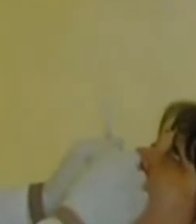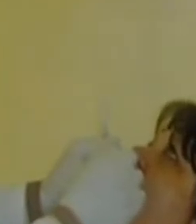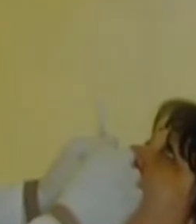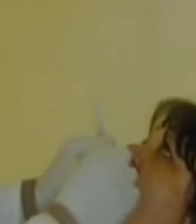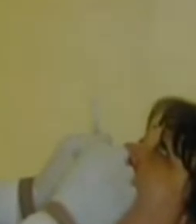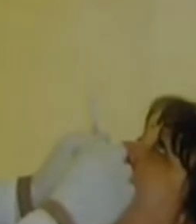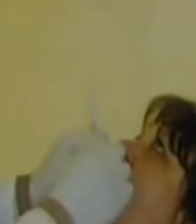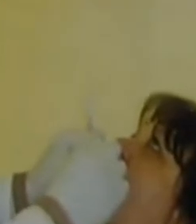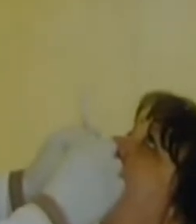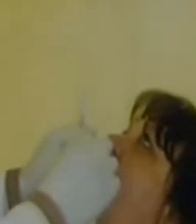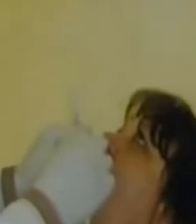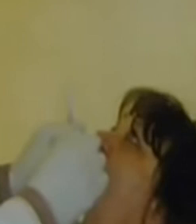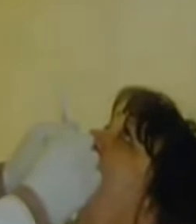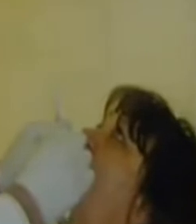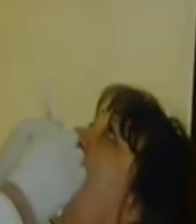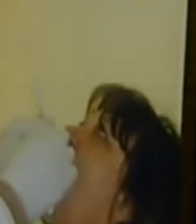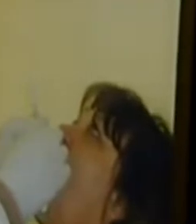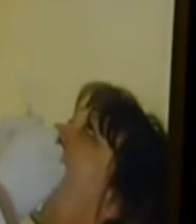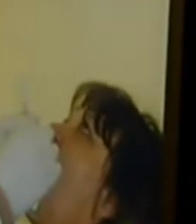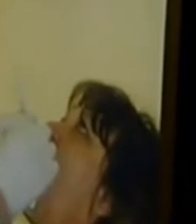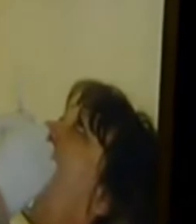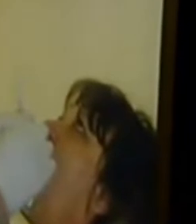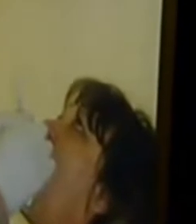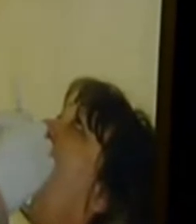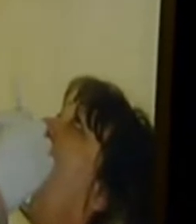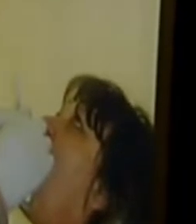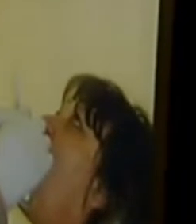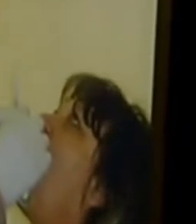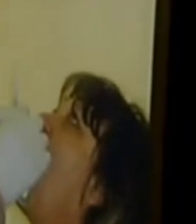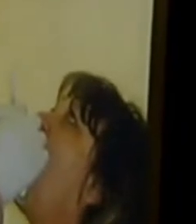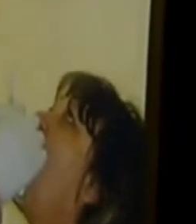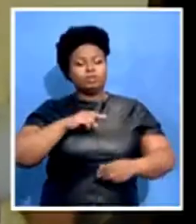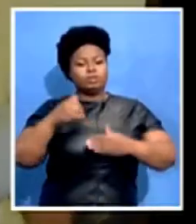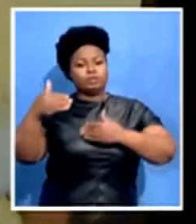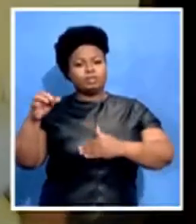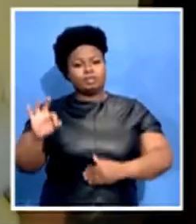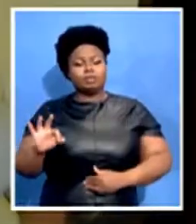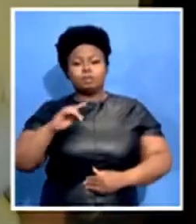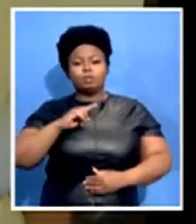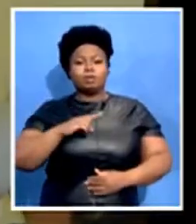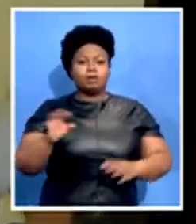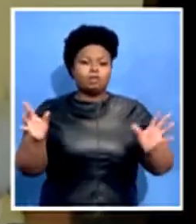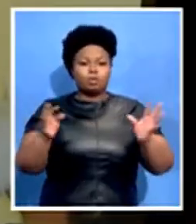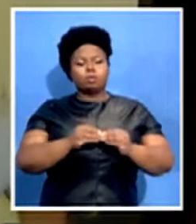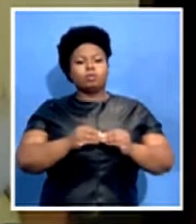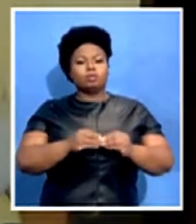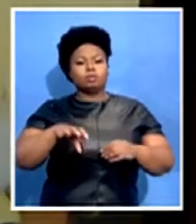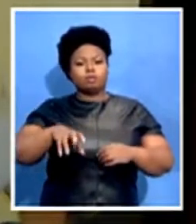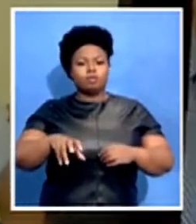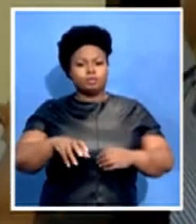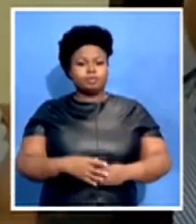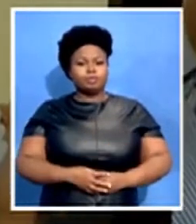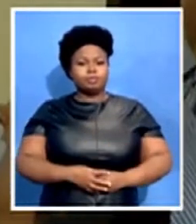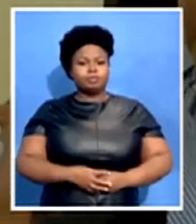be difficult when we get to phase two and to phase three, where we cover everyone in the province. A lot of money will